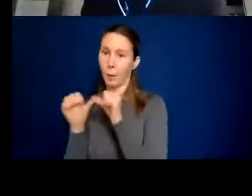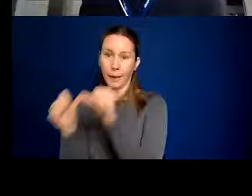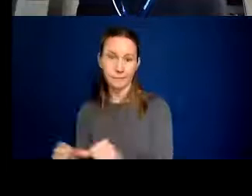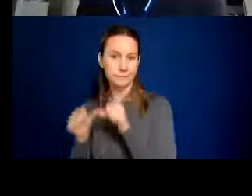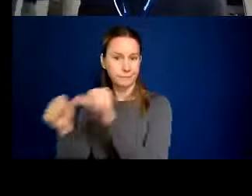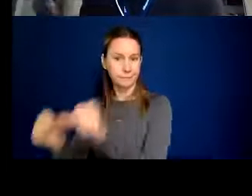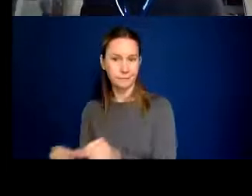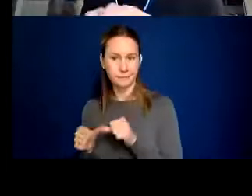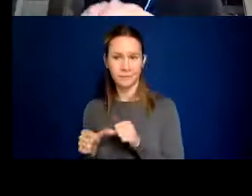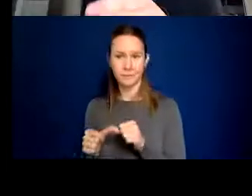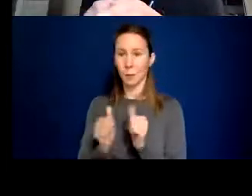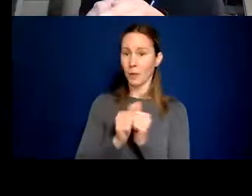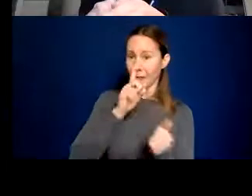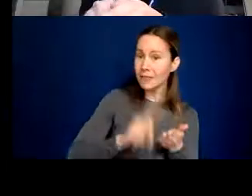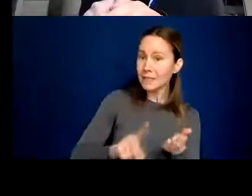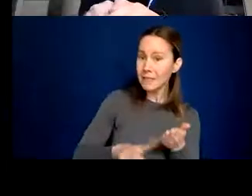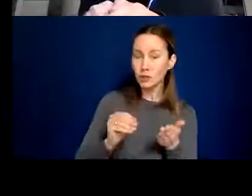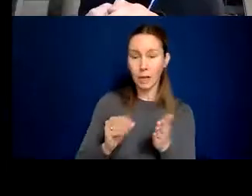and create plan, we have this